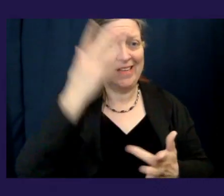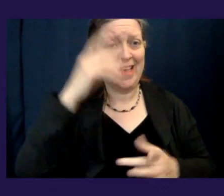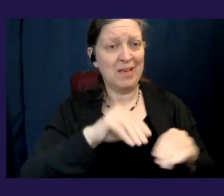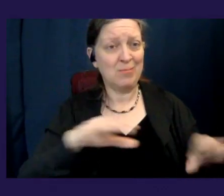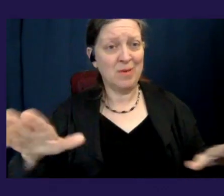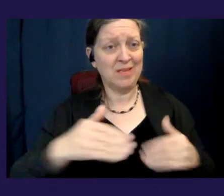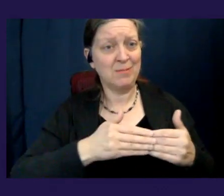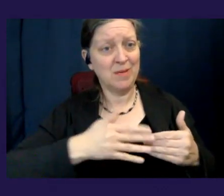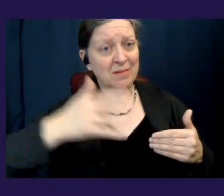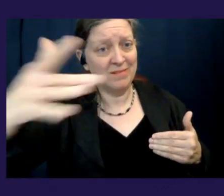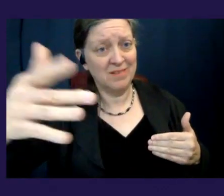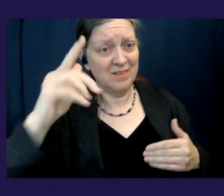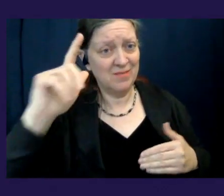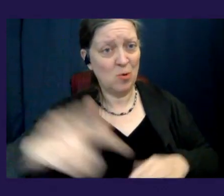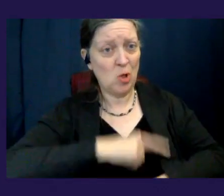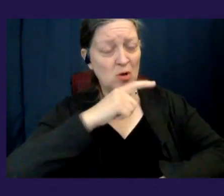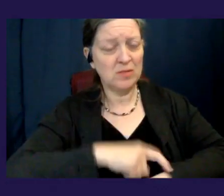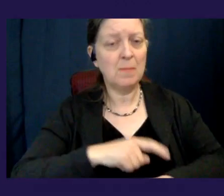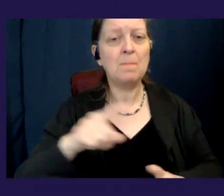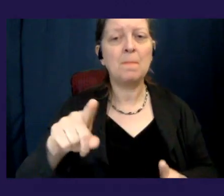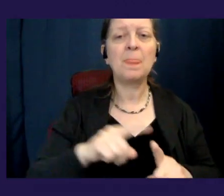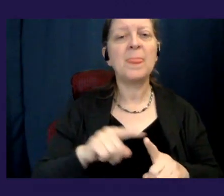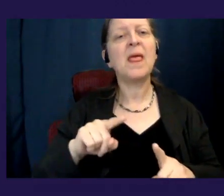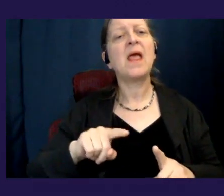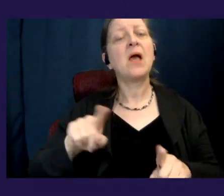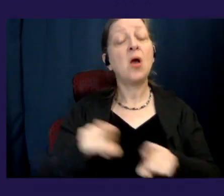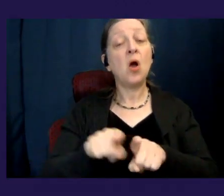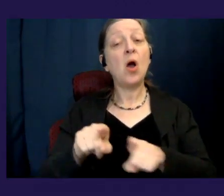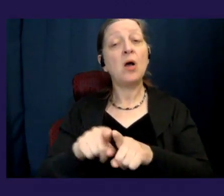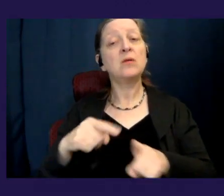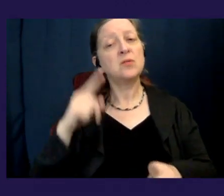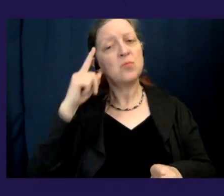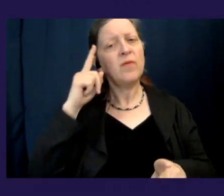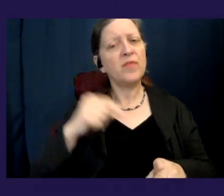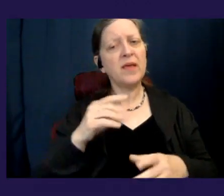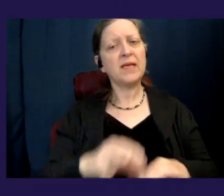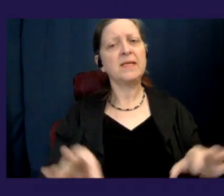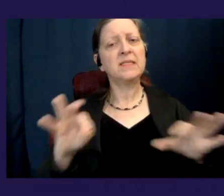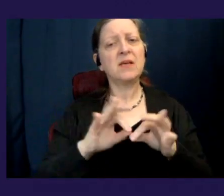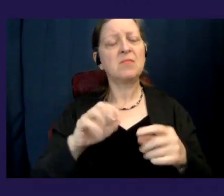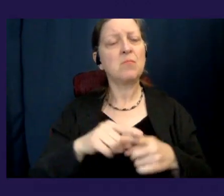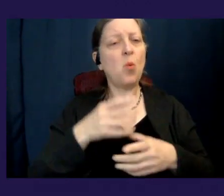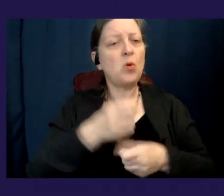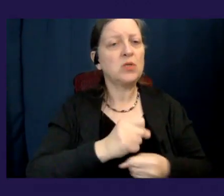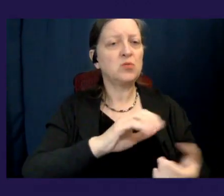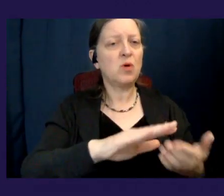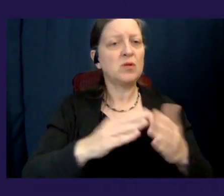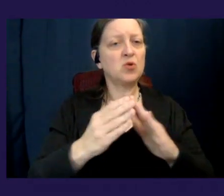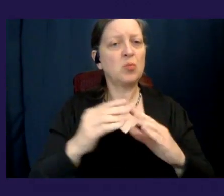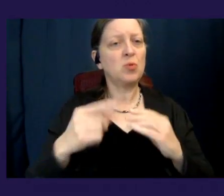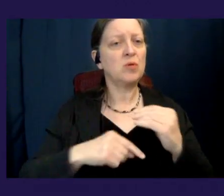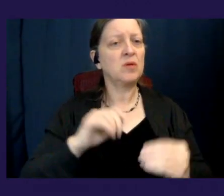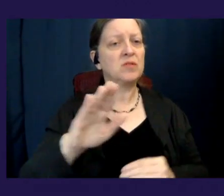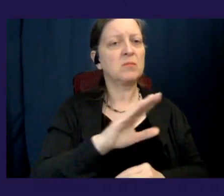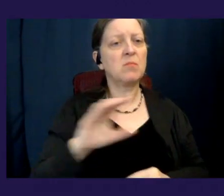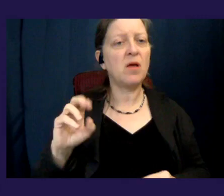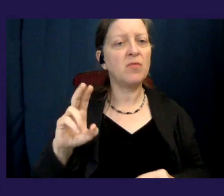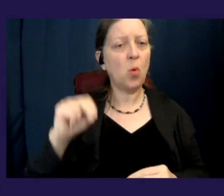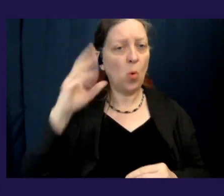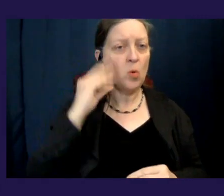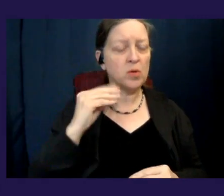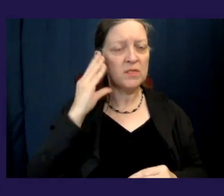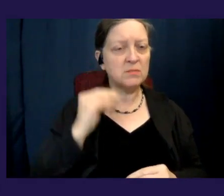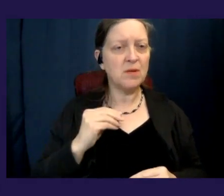their own experience. Doesn't mean that everything everyone believes is right, but it does mean that they know a lot more